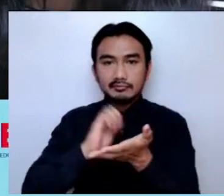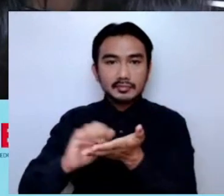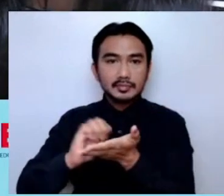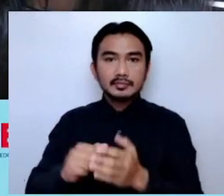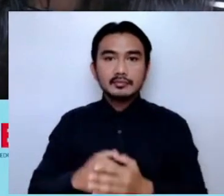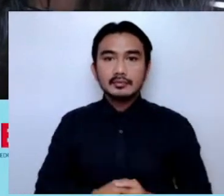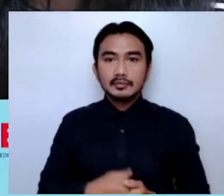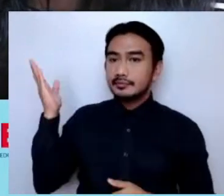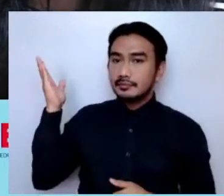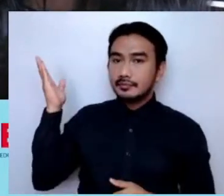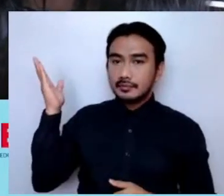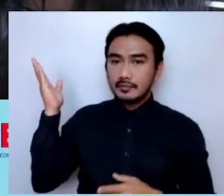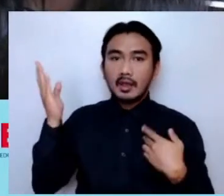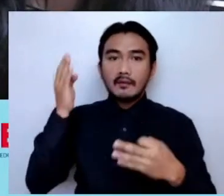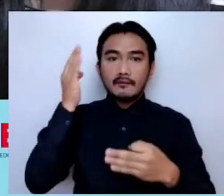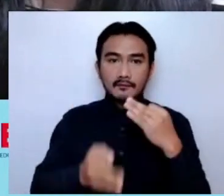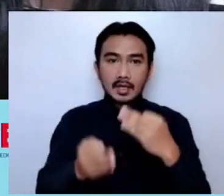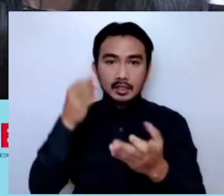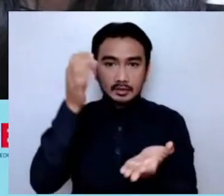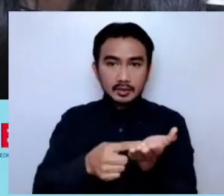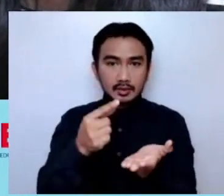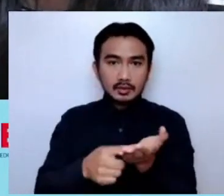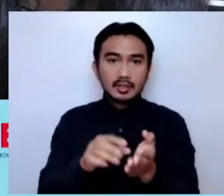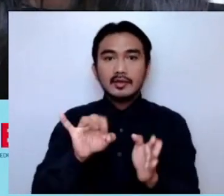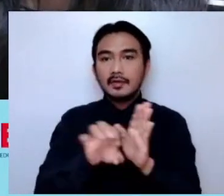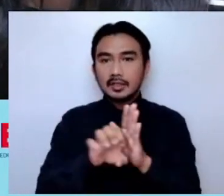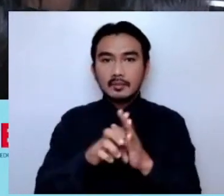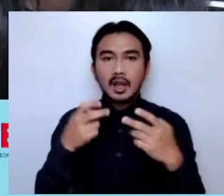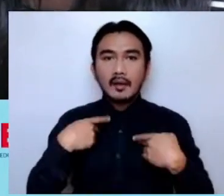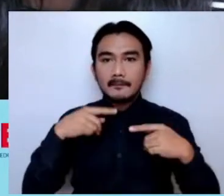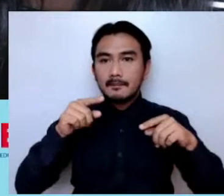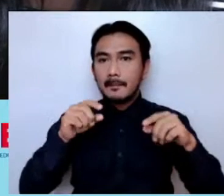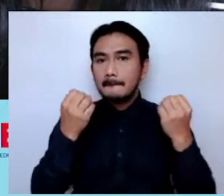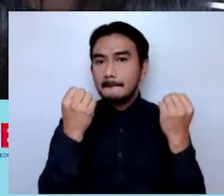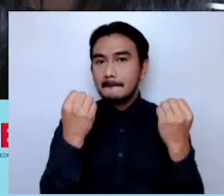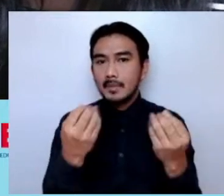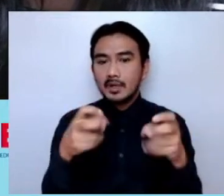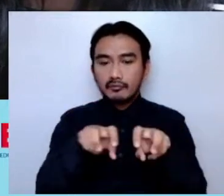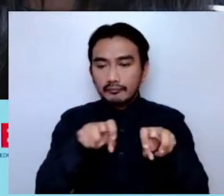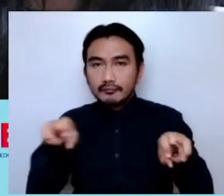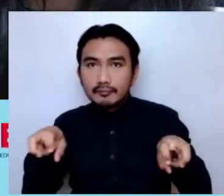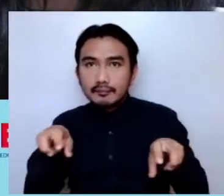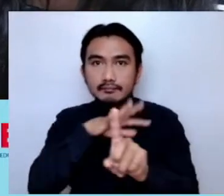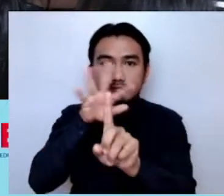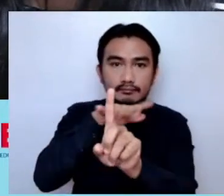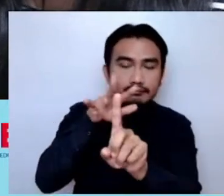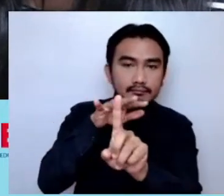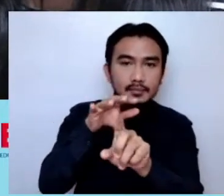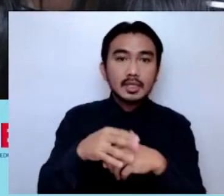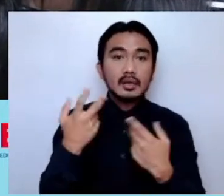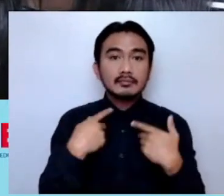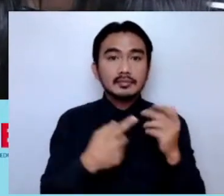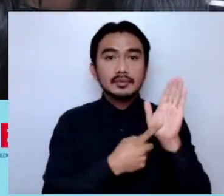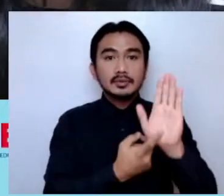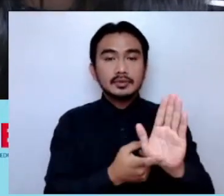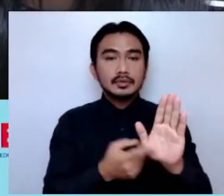serves as the final rating form in case of multiple observers, as opposed to the previous form that I showed you, which